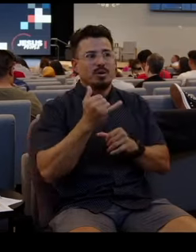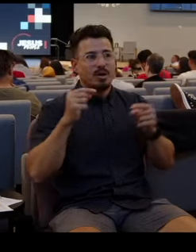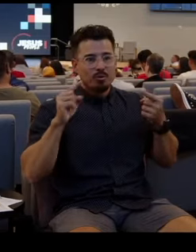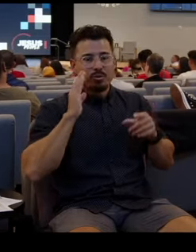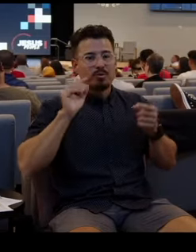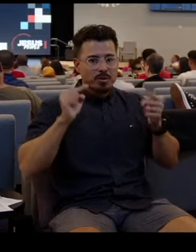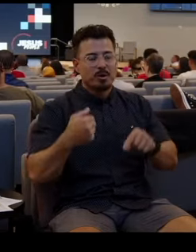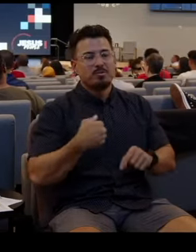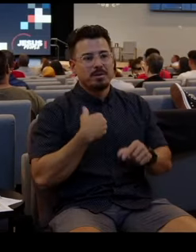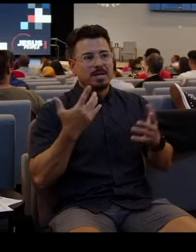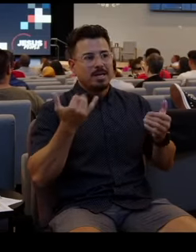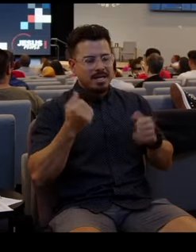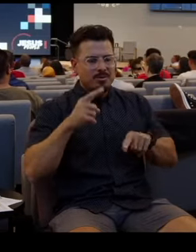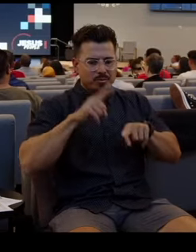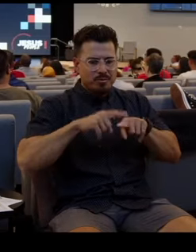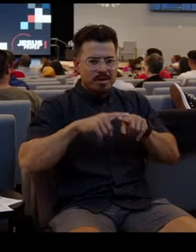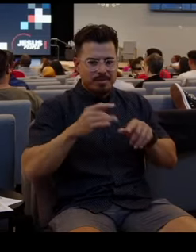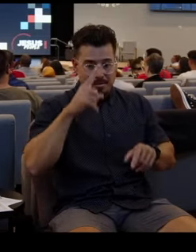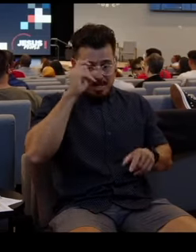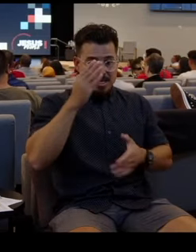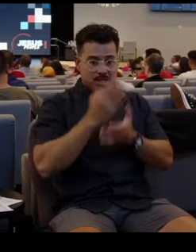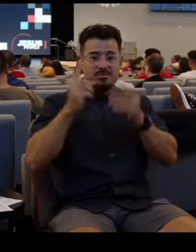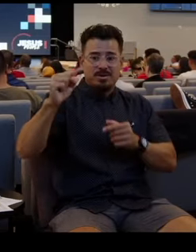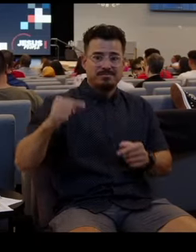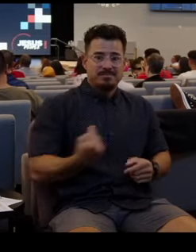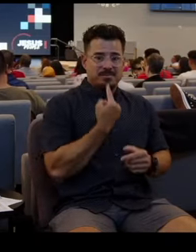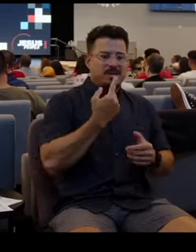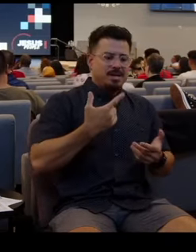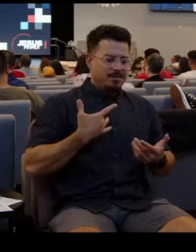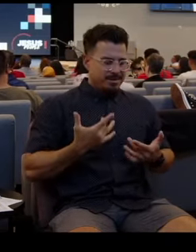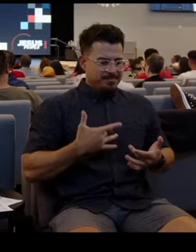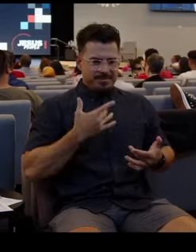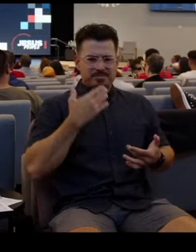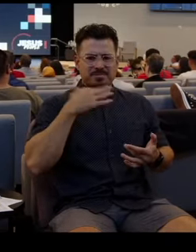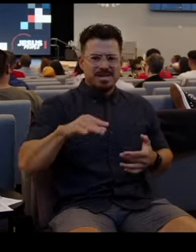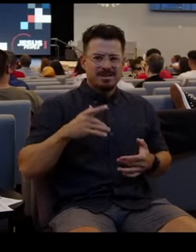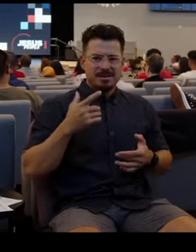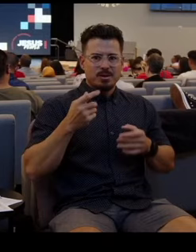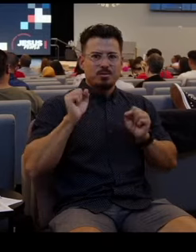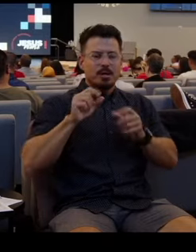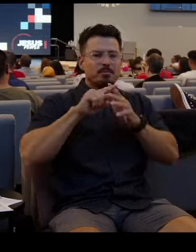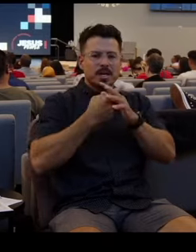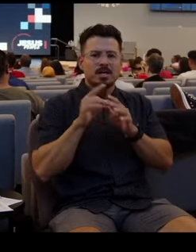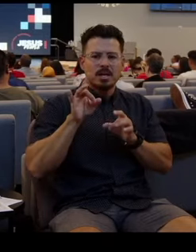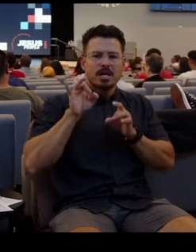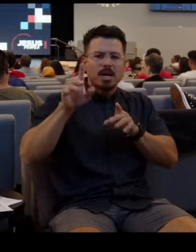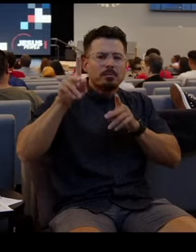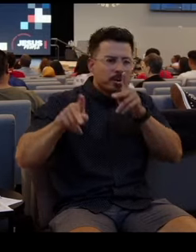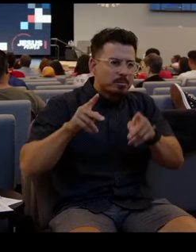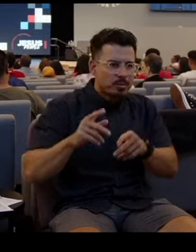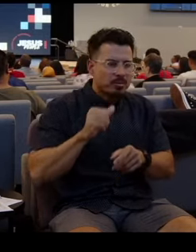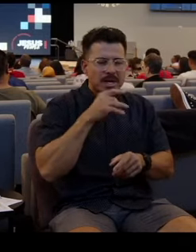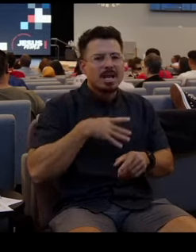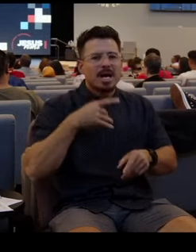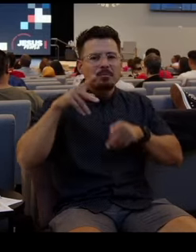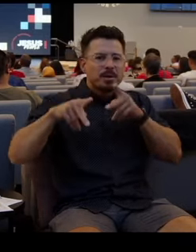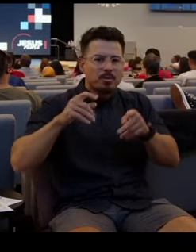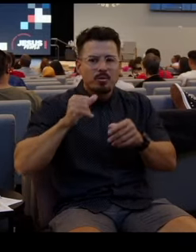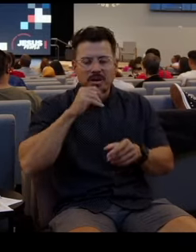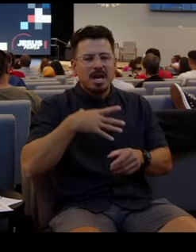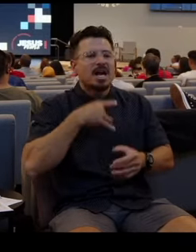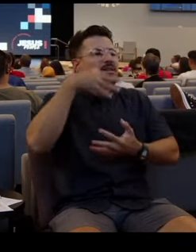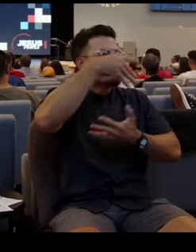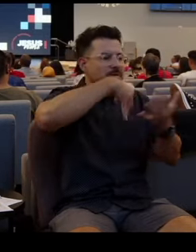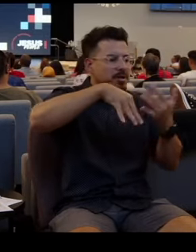And now you're tempted to abandon the standard of fellowship based on that. You know, how many people have read